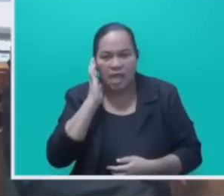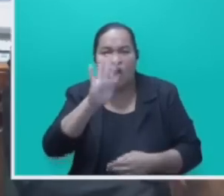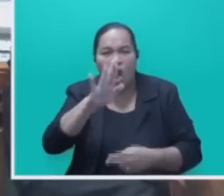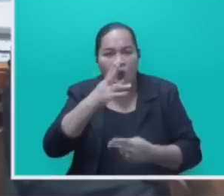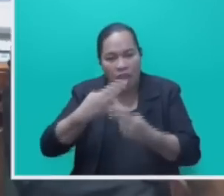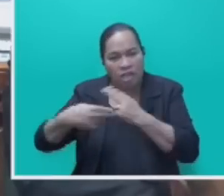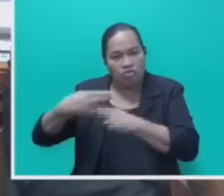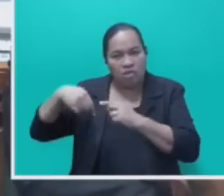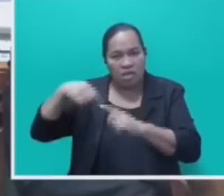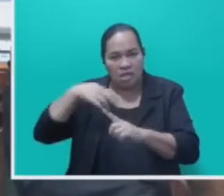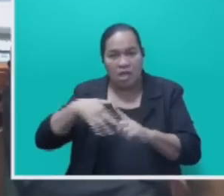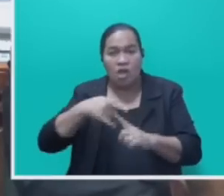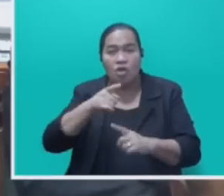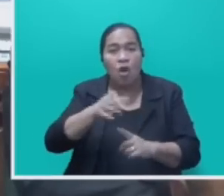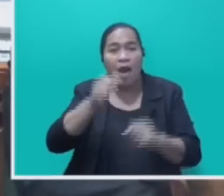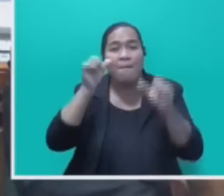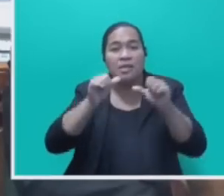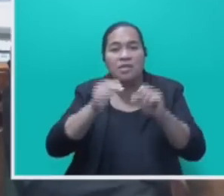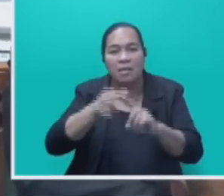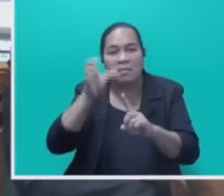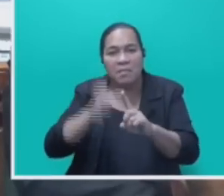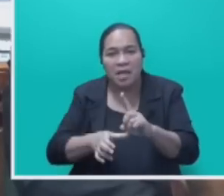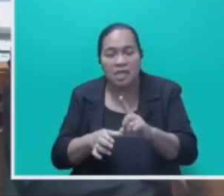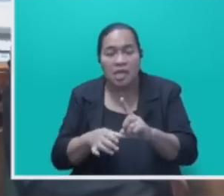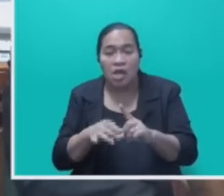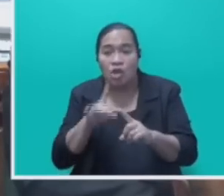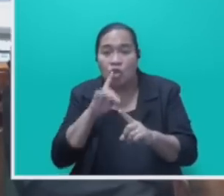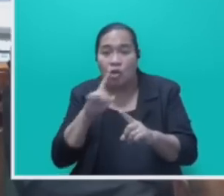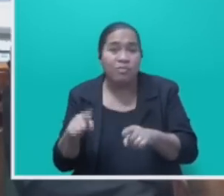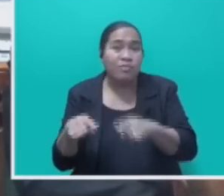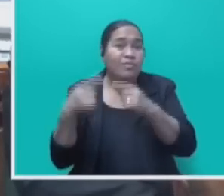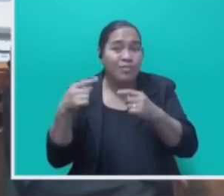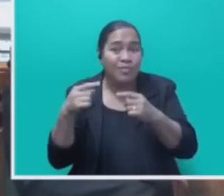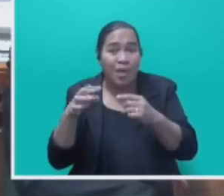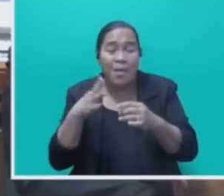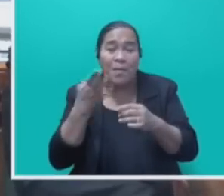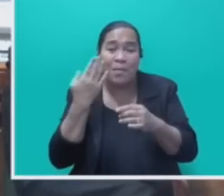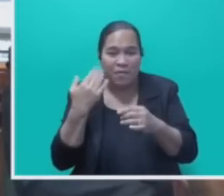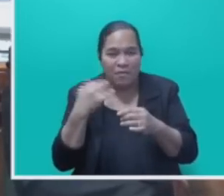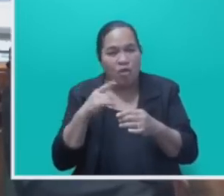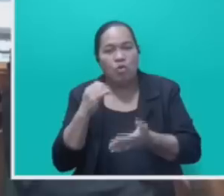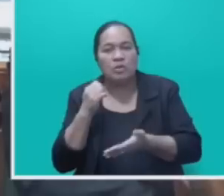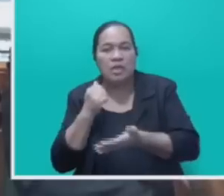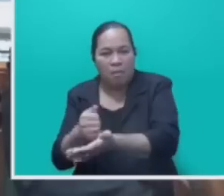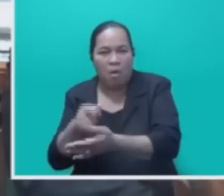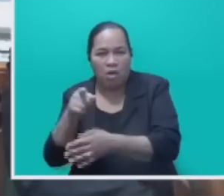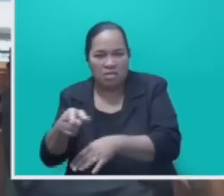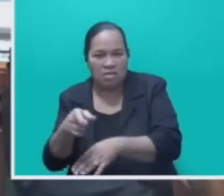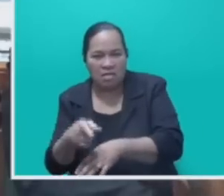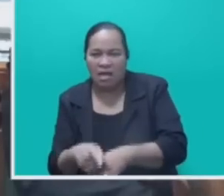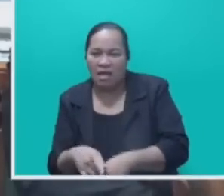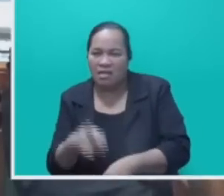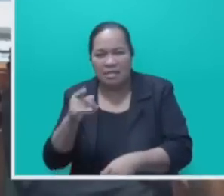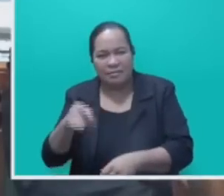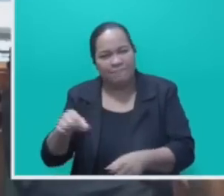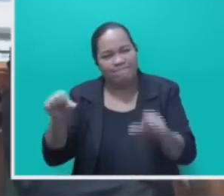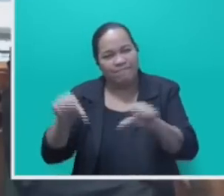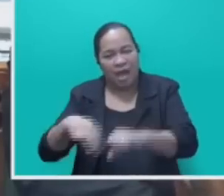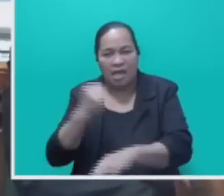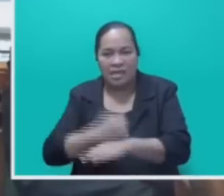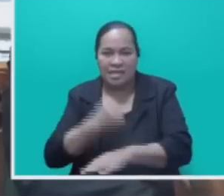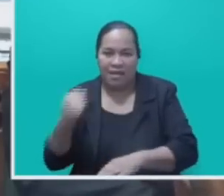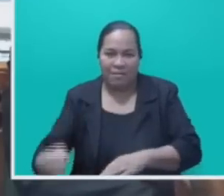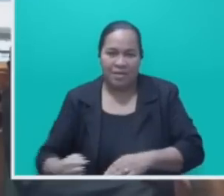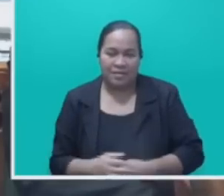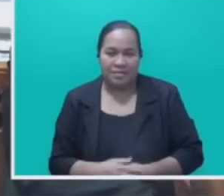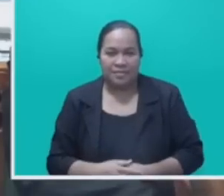history as the person who aided and abetted the most incompetent and divisive government. A